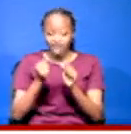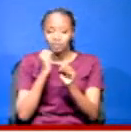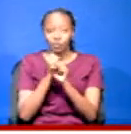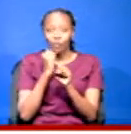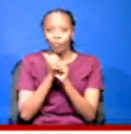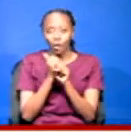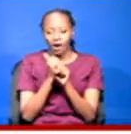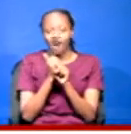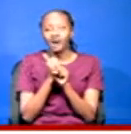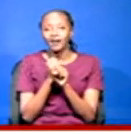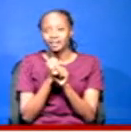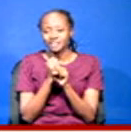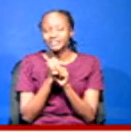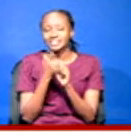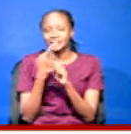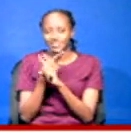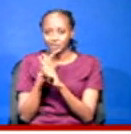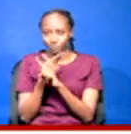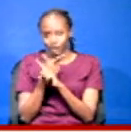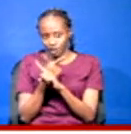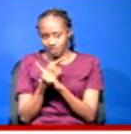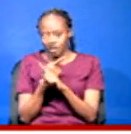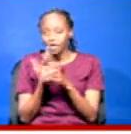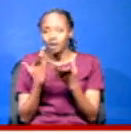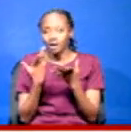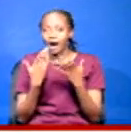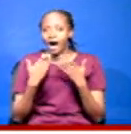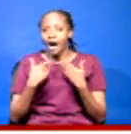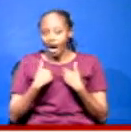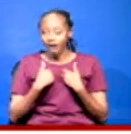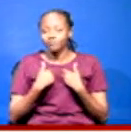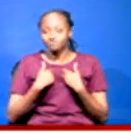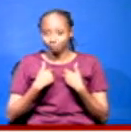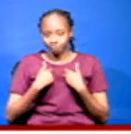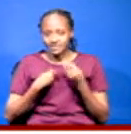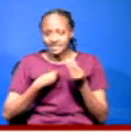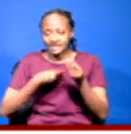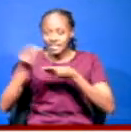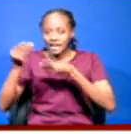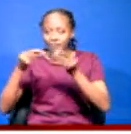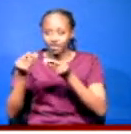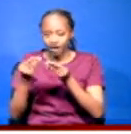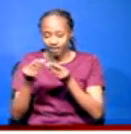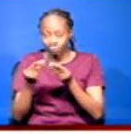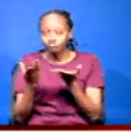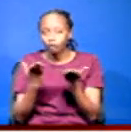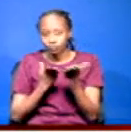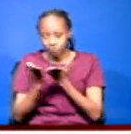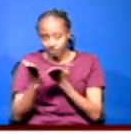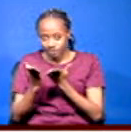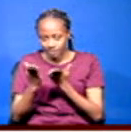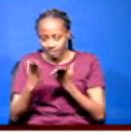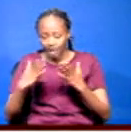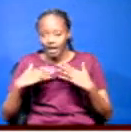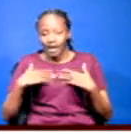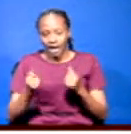right skill sets and supported by delivery of accessible and affordable health care for